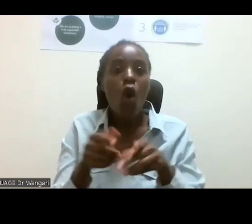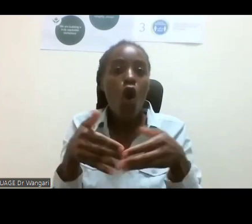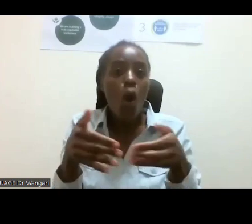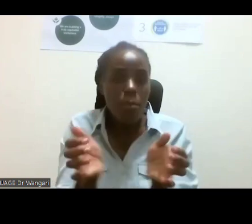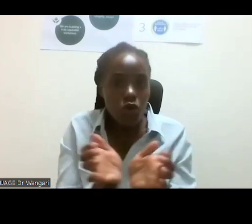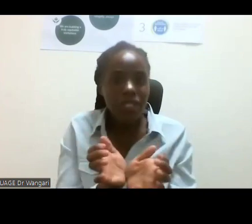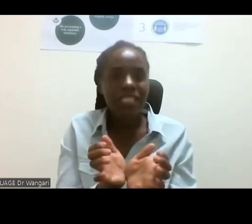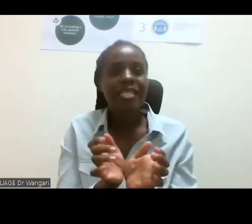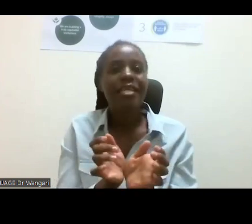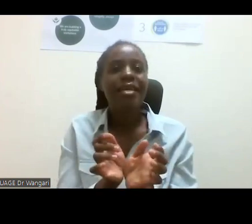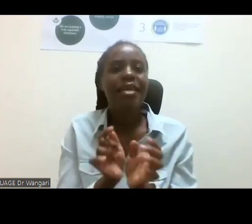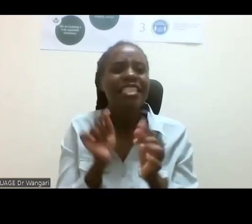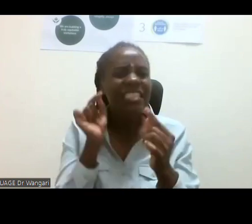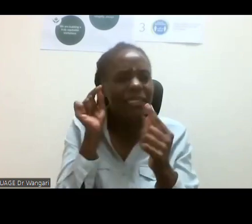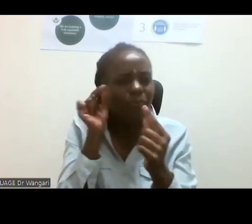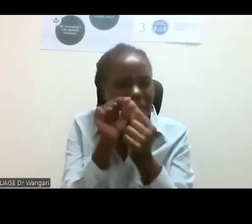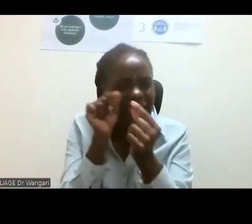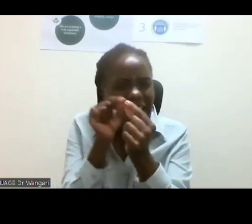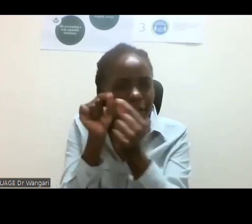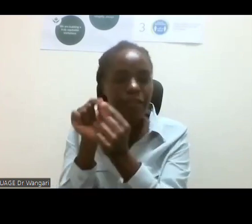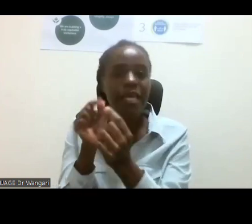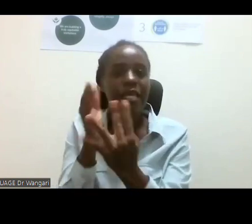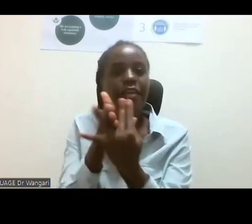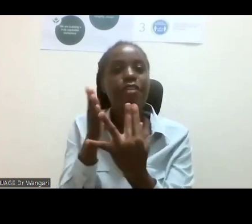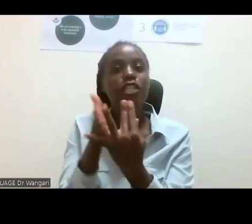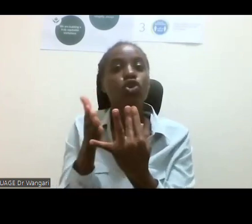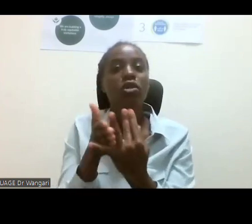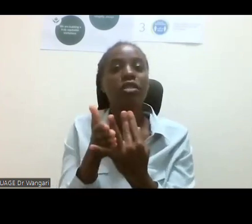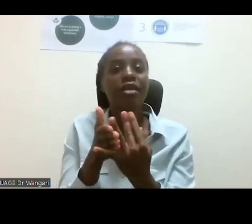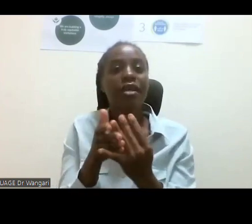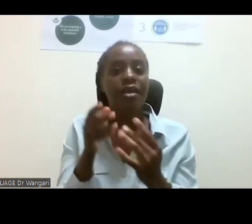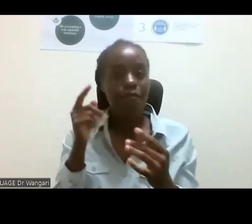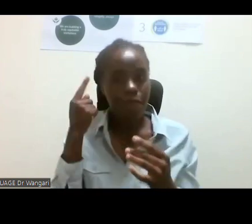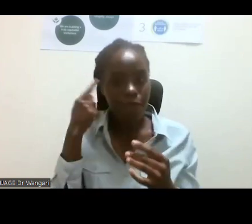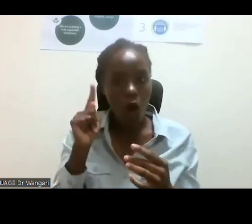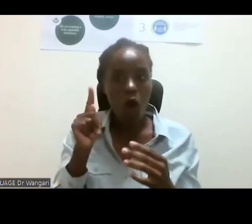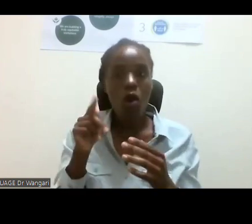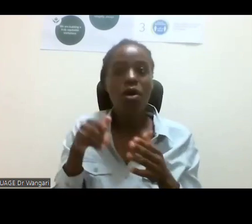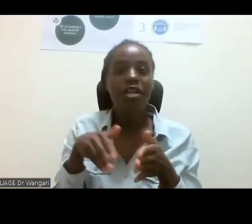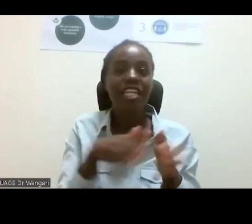that will yield more outcomes, irrespective of time and resources required.